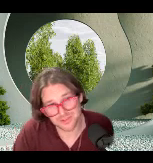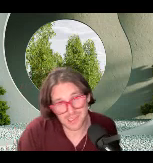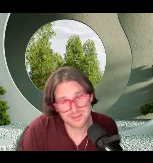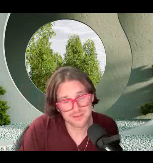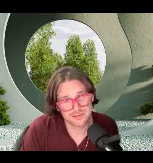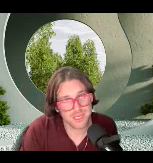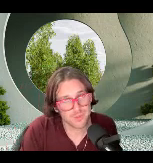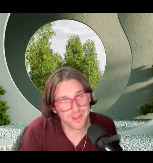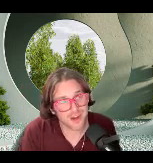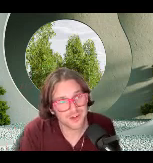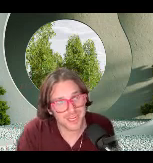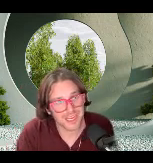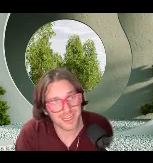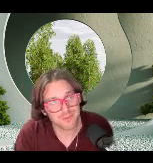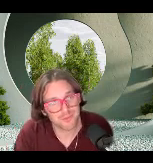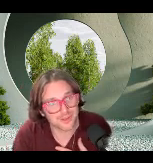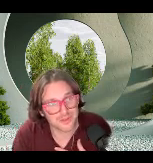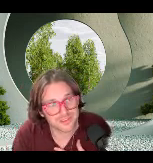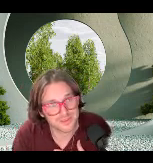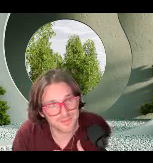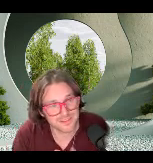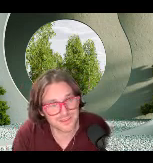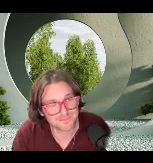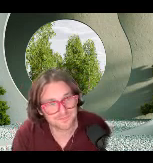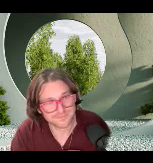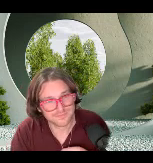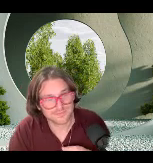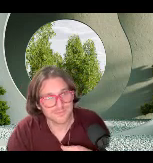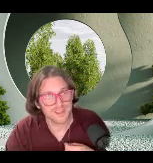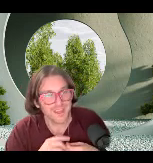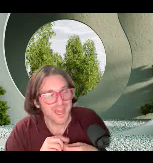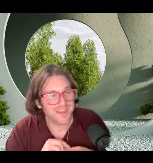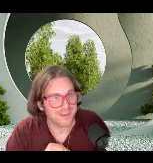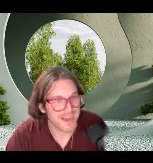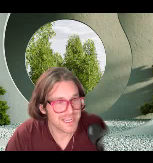do those things, then we are creating a more inclusive space.